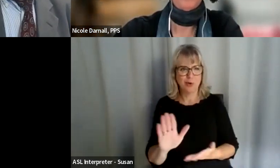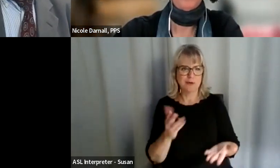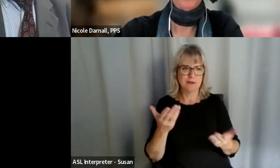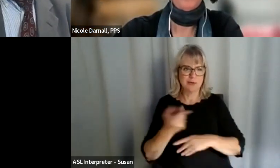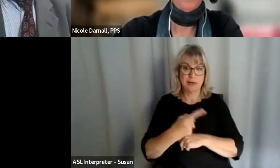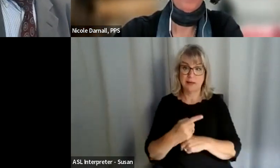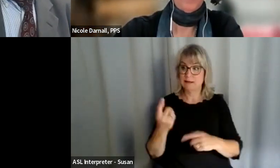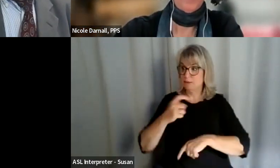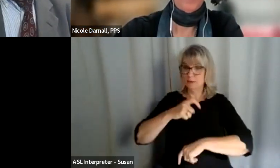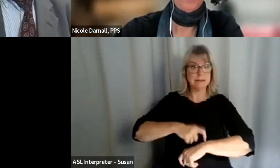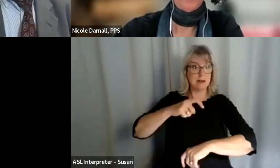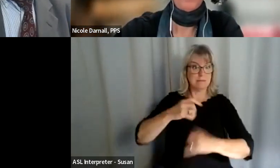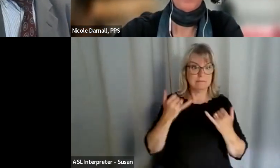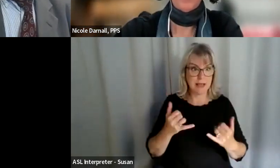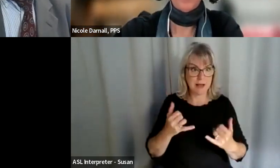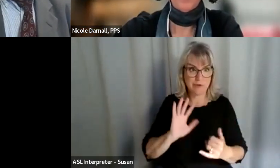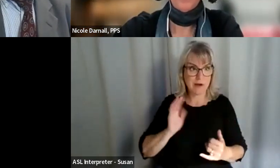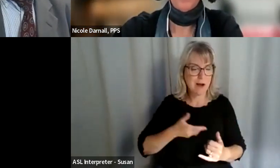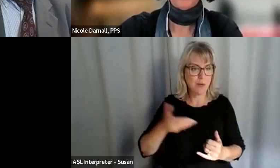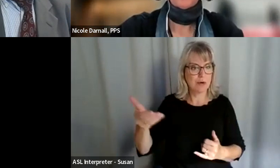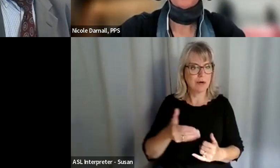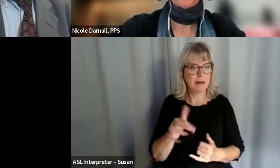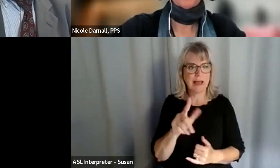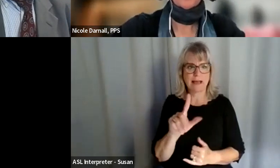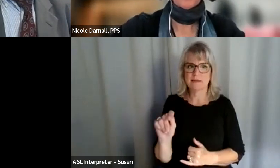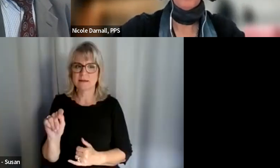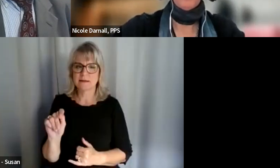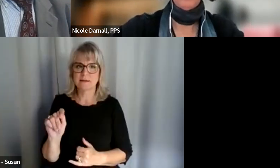guests, right on cue here today.